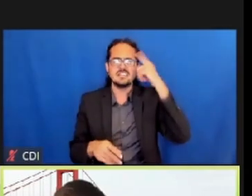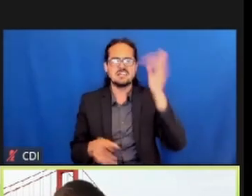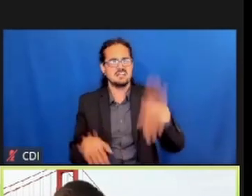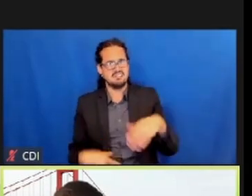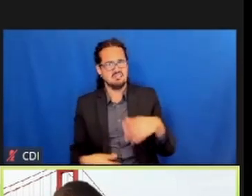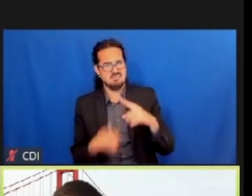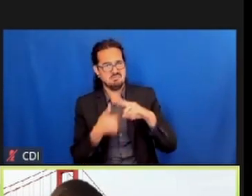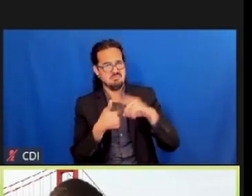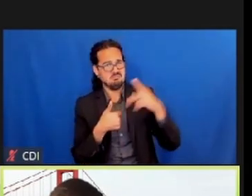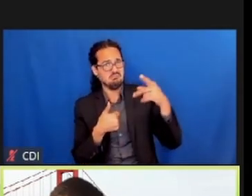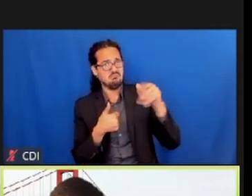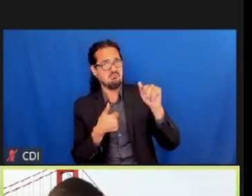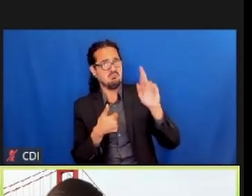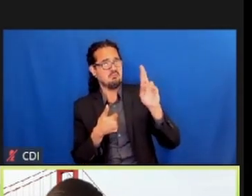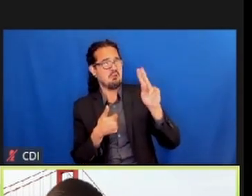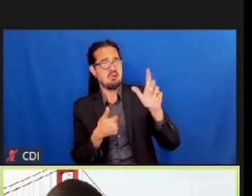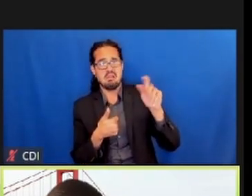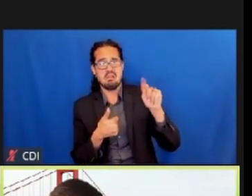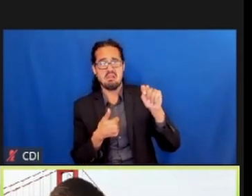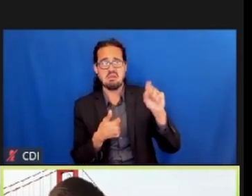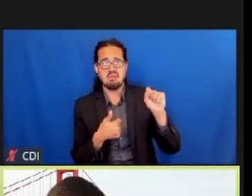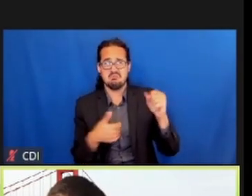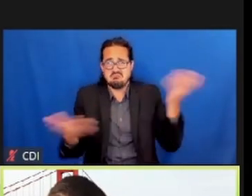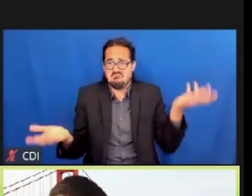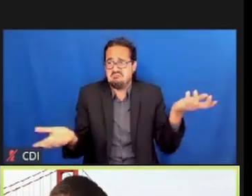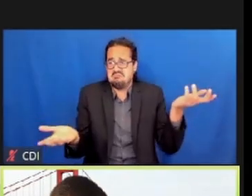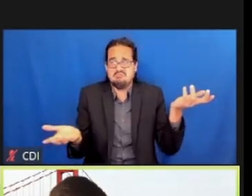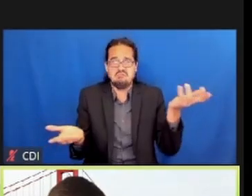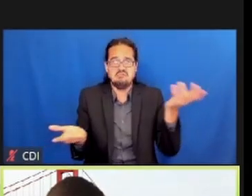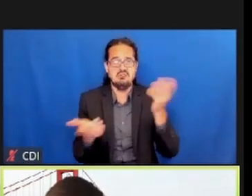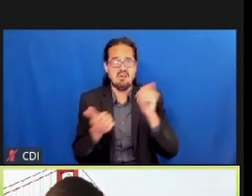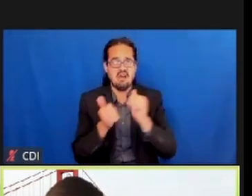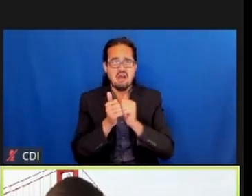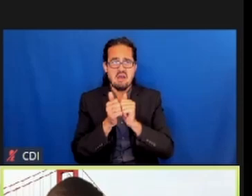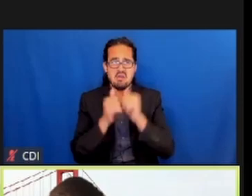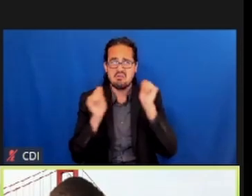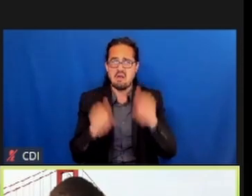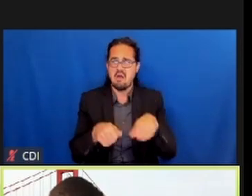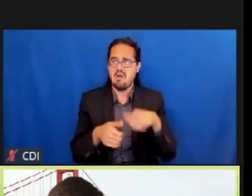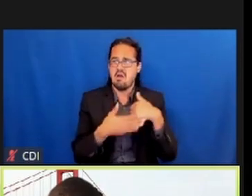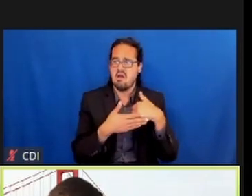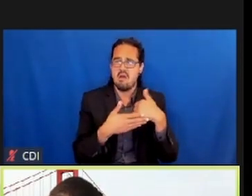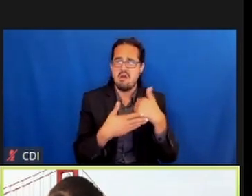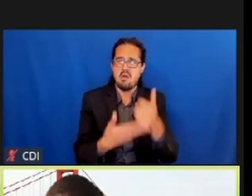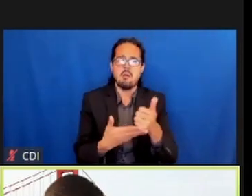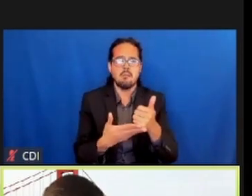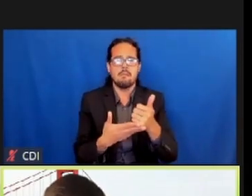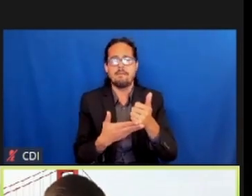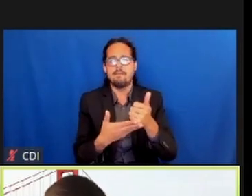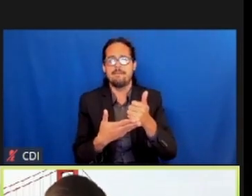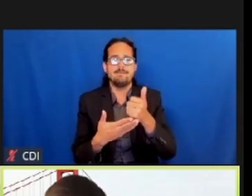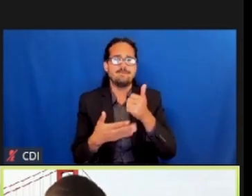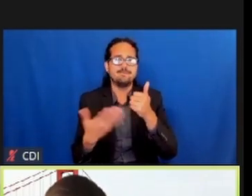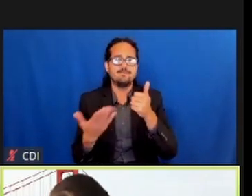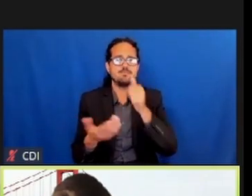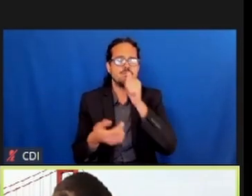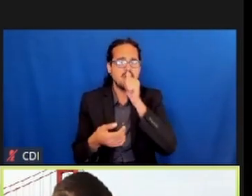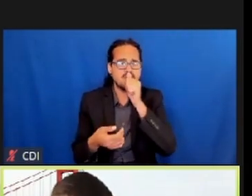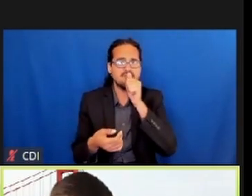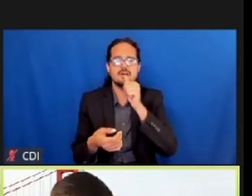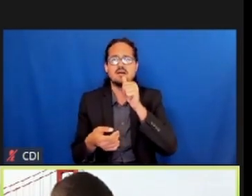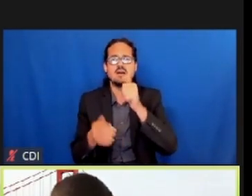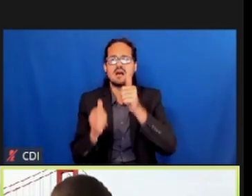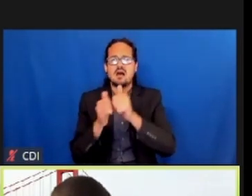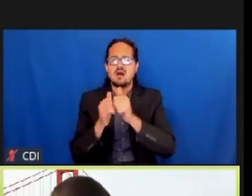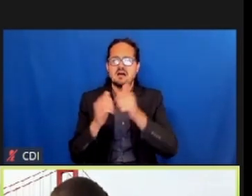to encourage all kinds of activity, social and economic, to take place outside?